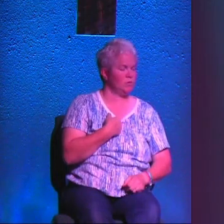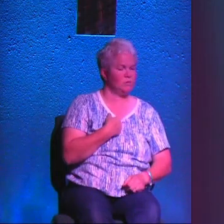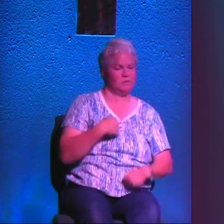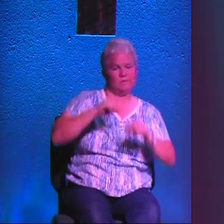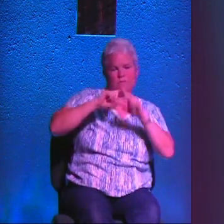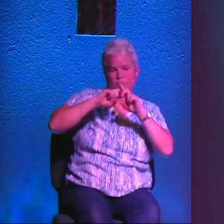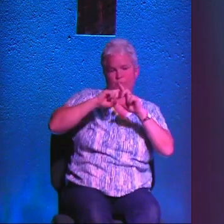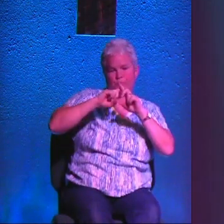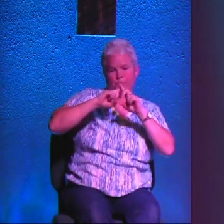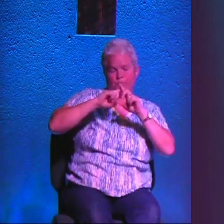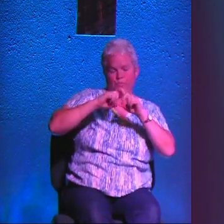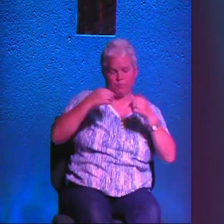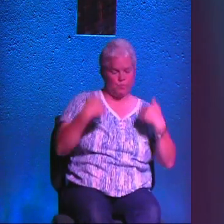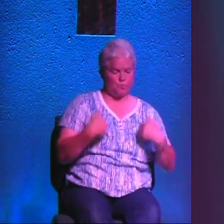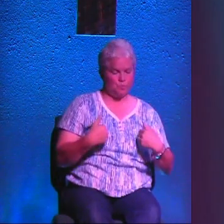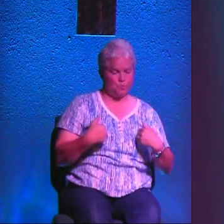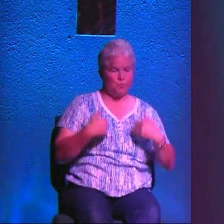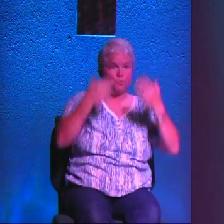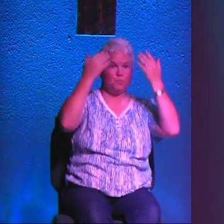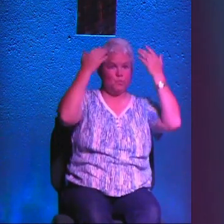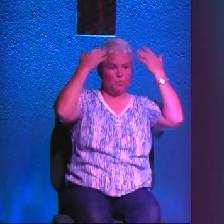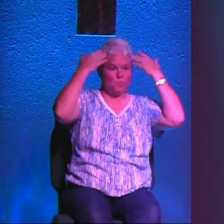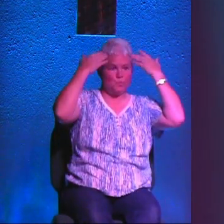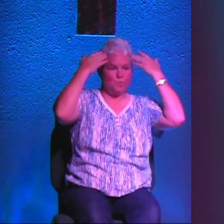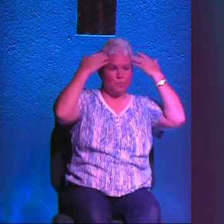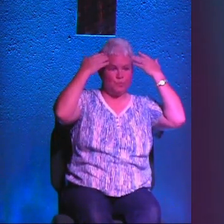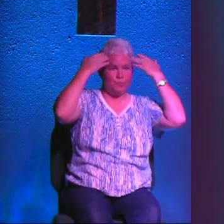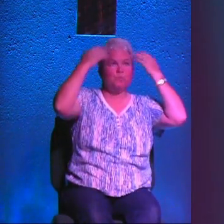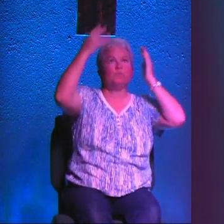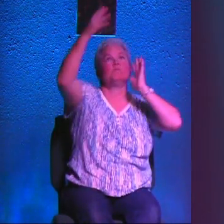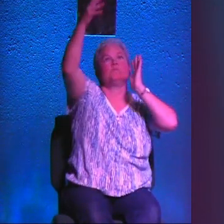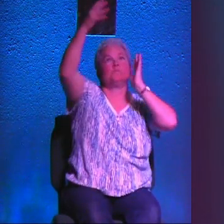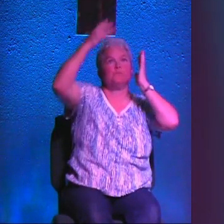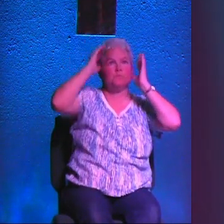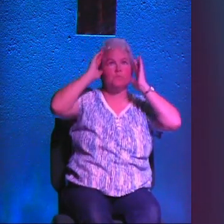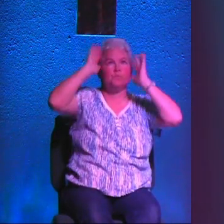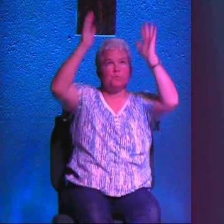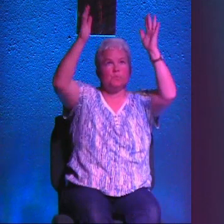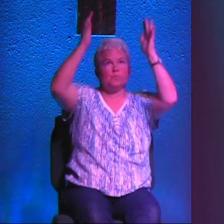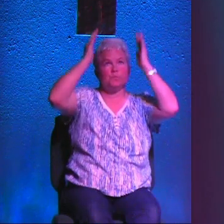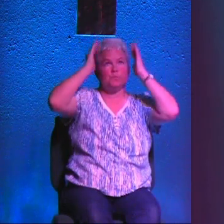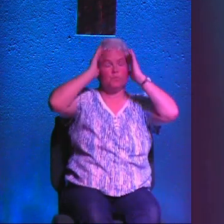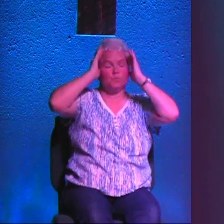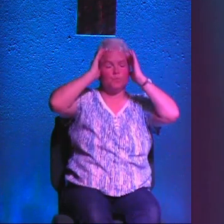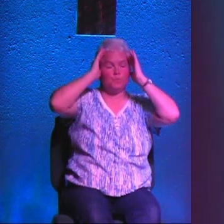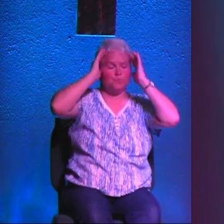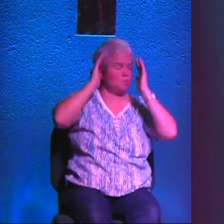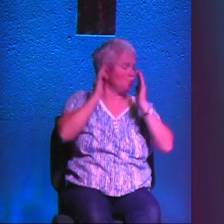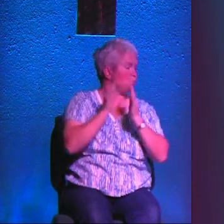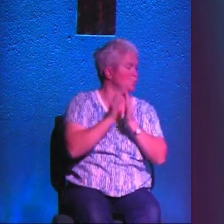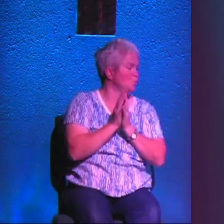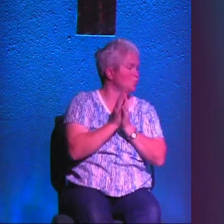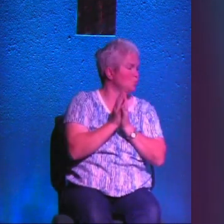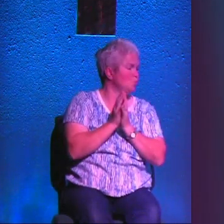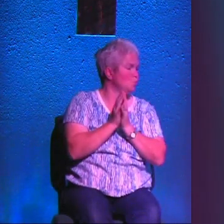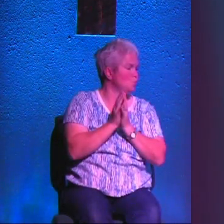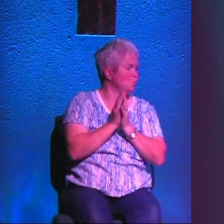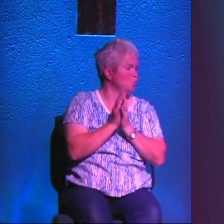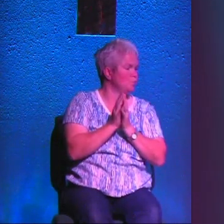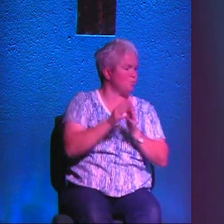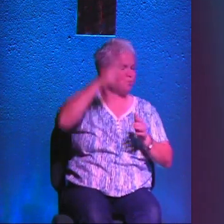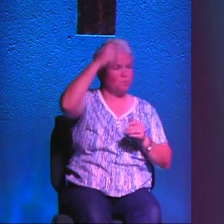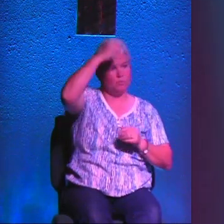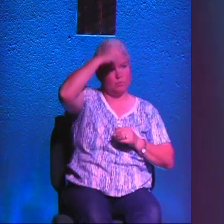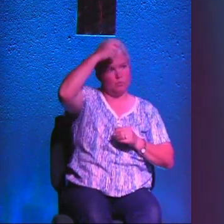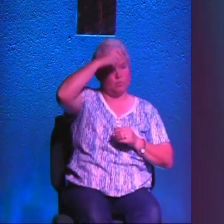Denying one's body so that the mind may get closer to God. Who doesn't want that? But what seems